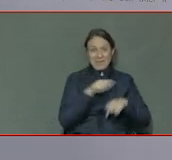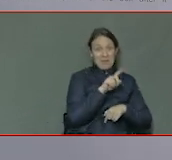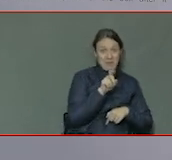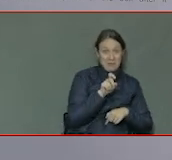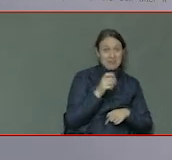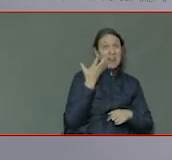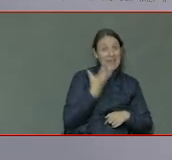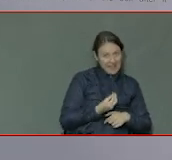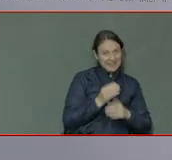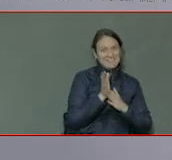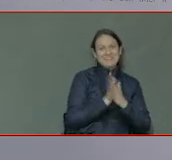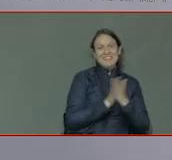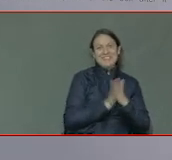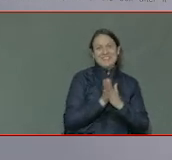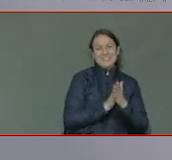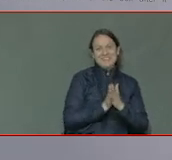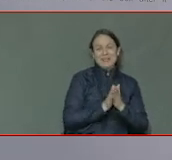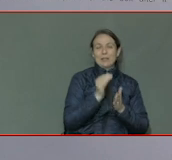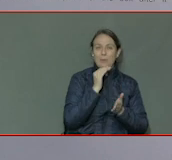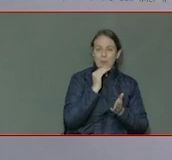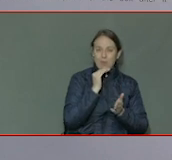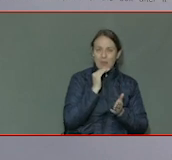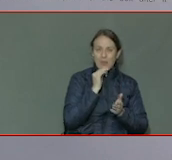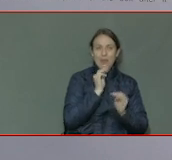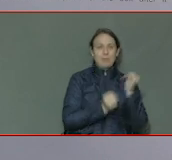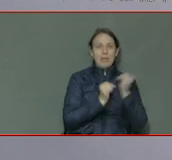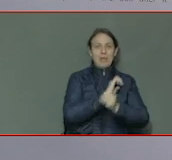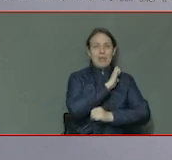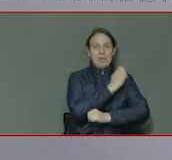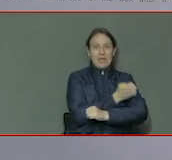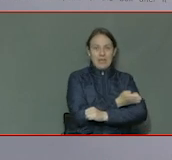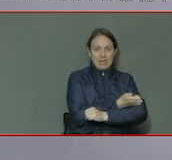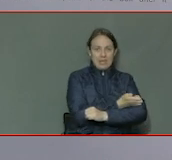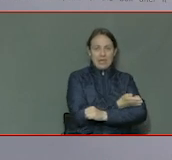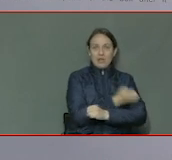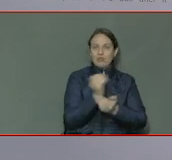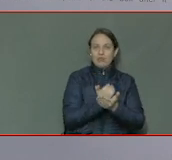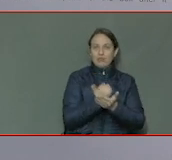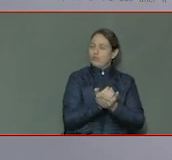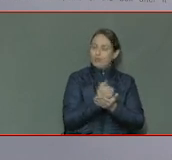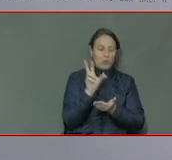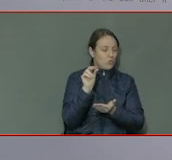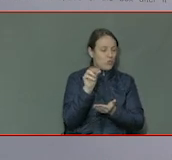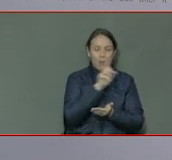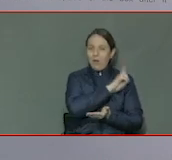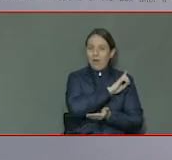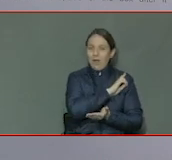plane, so we're going to say there is friction present.